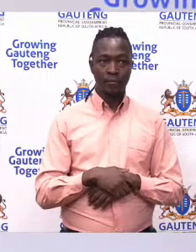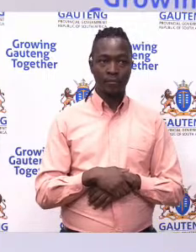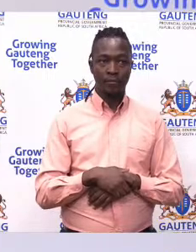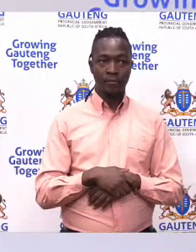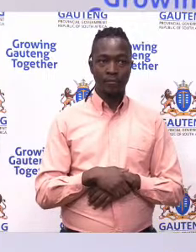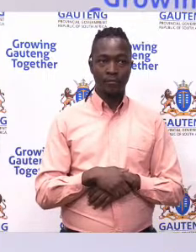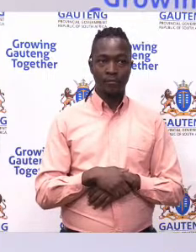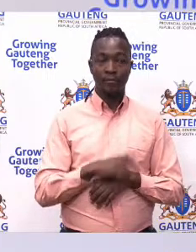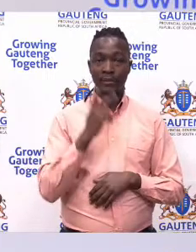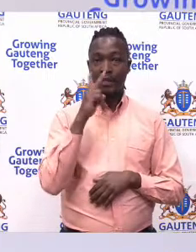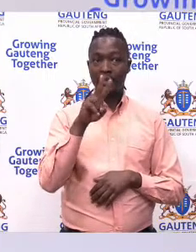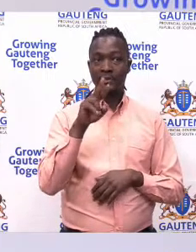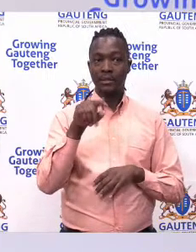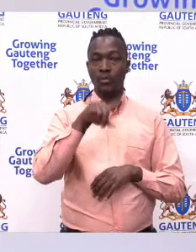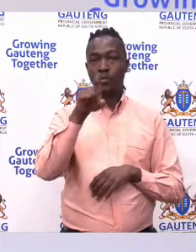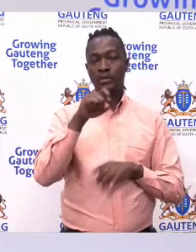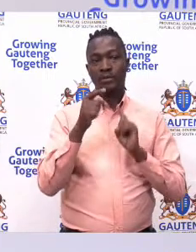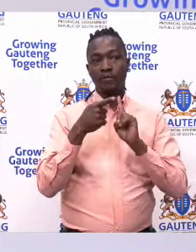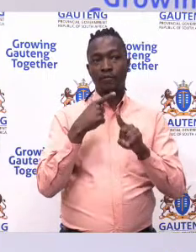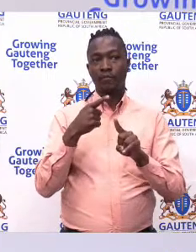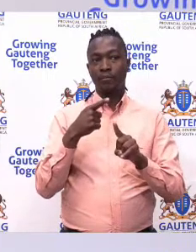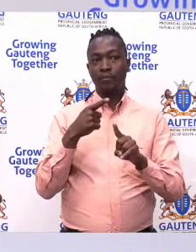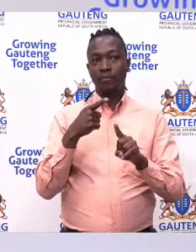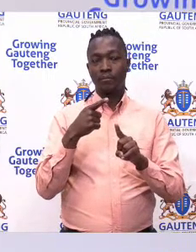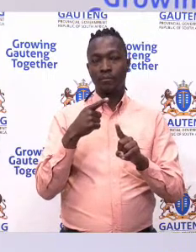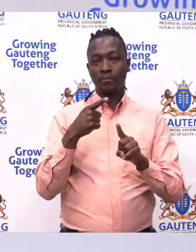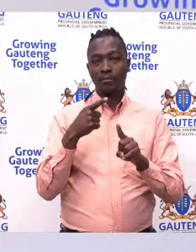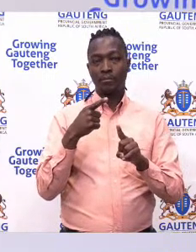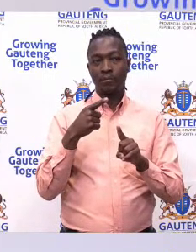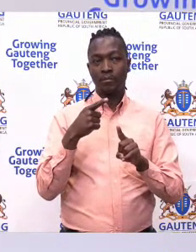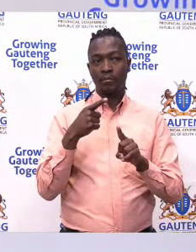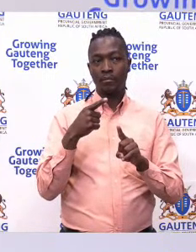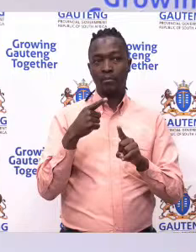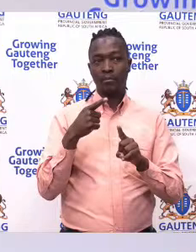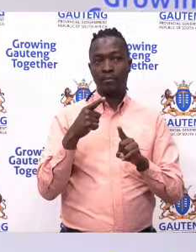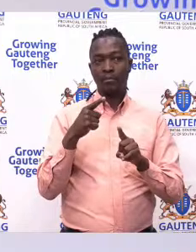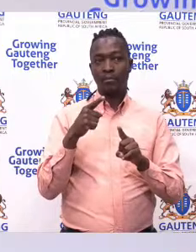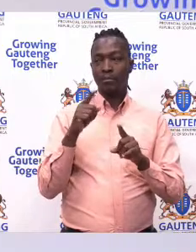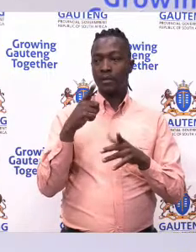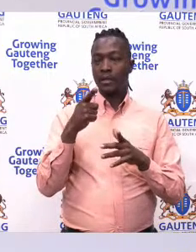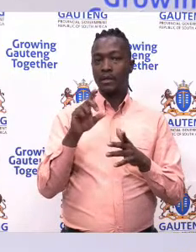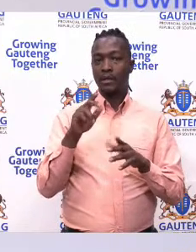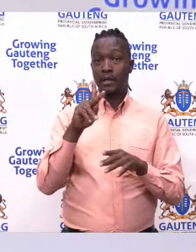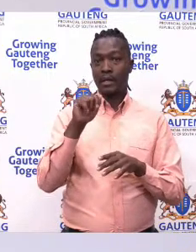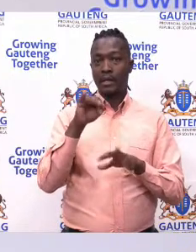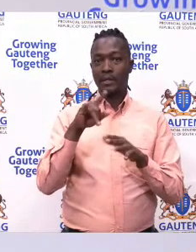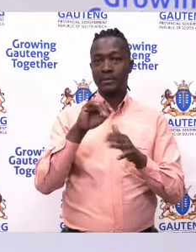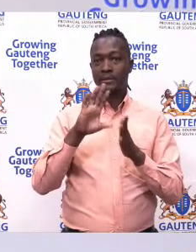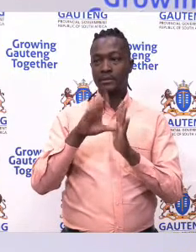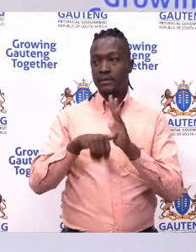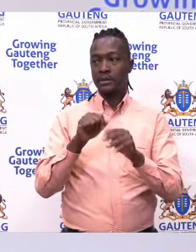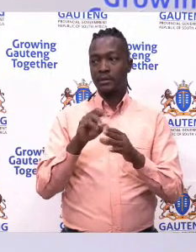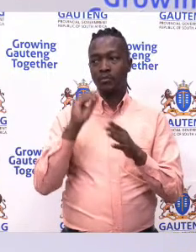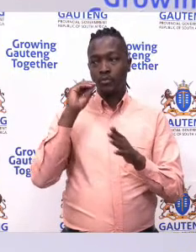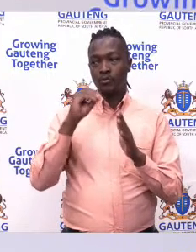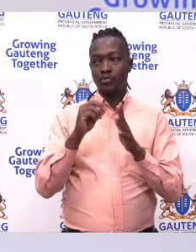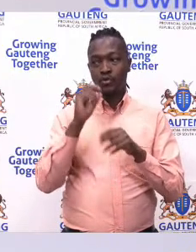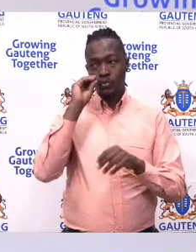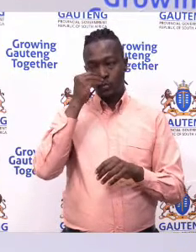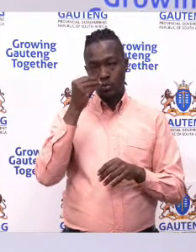I see there's a question here from Kasi Disabled News.